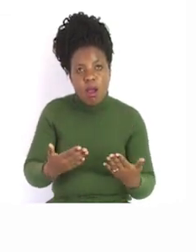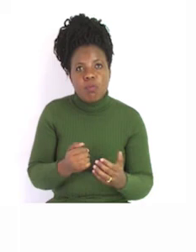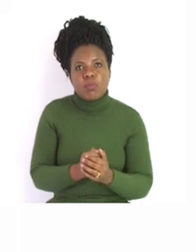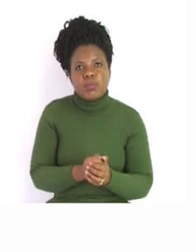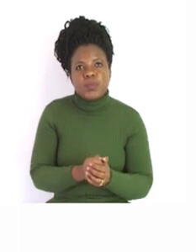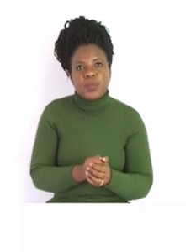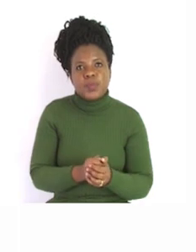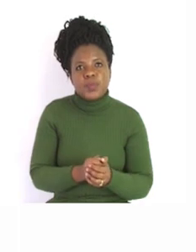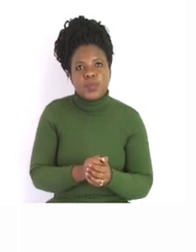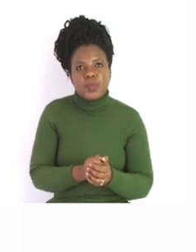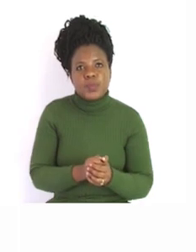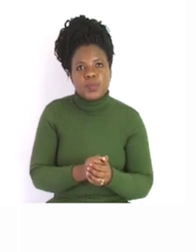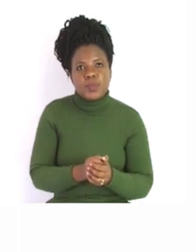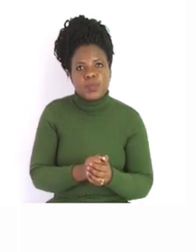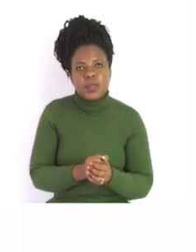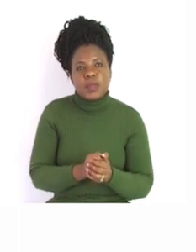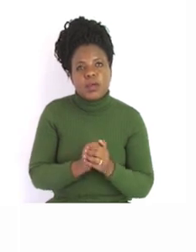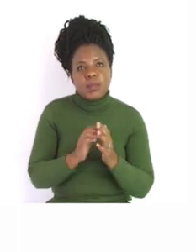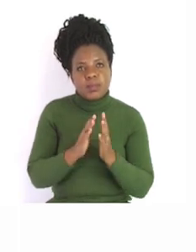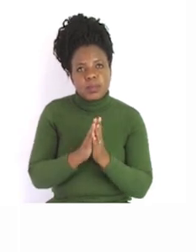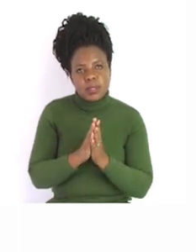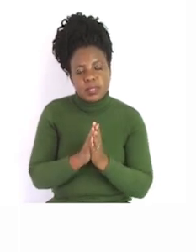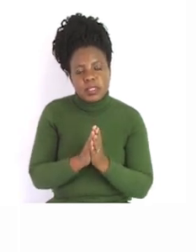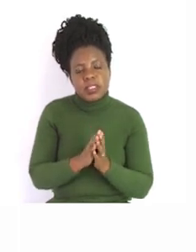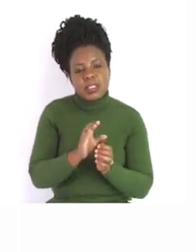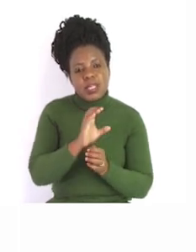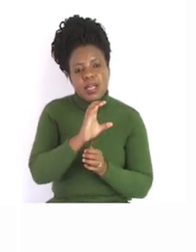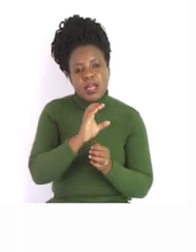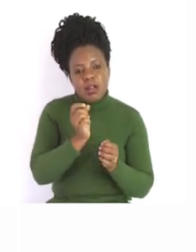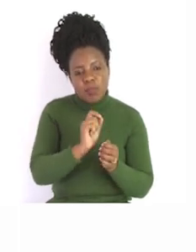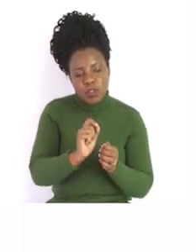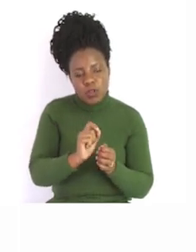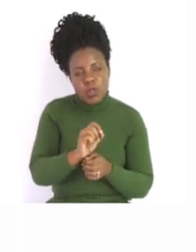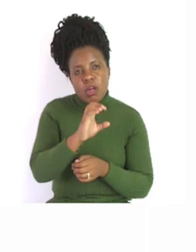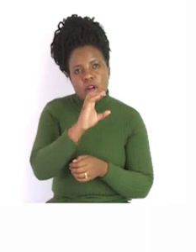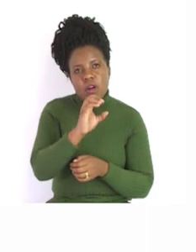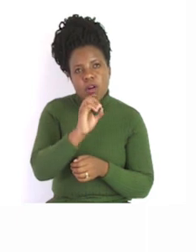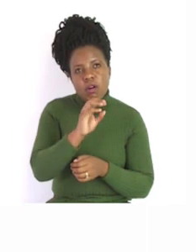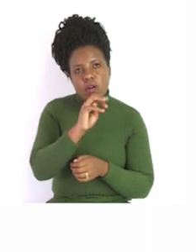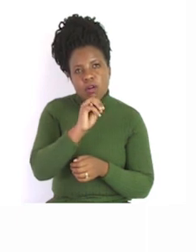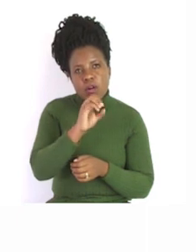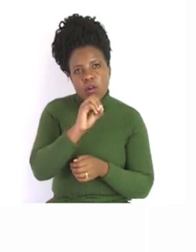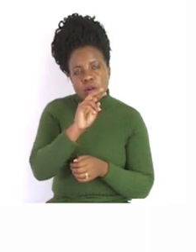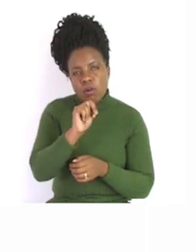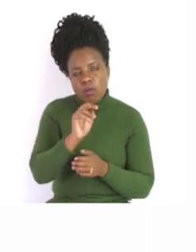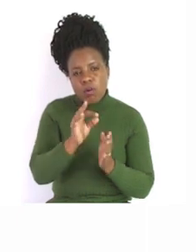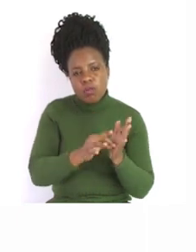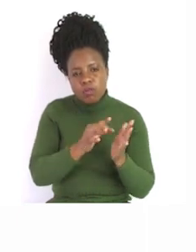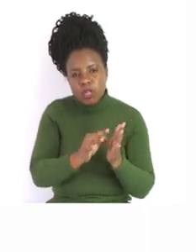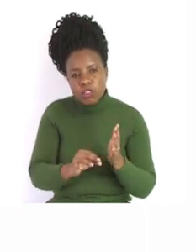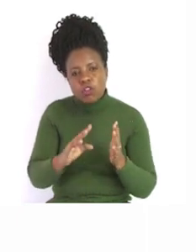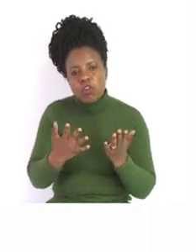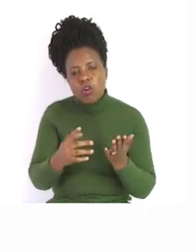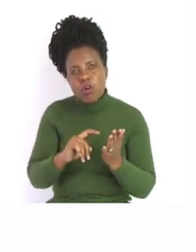remainder as a common fraction and as a decimal fraction where applicable. In other words, it's